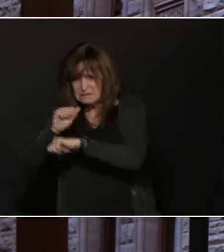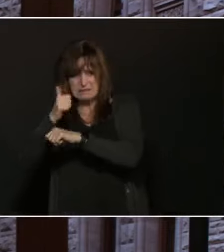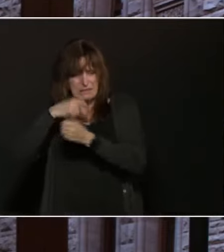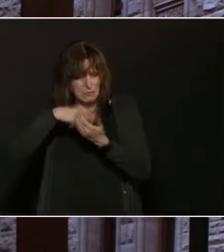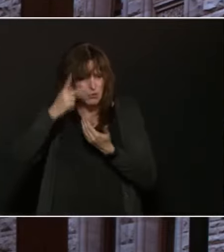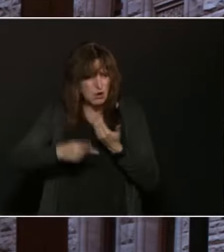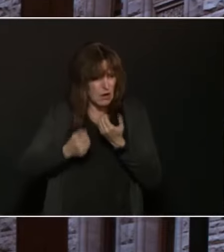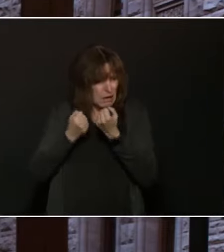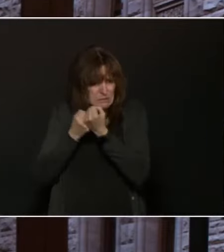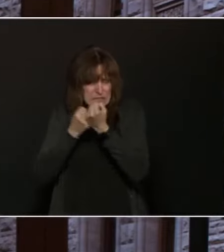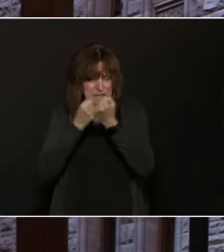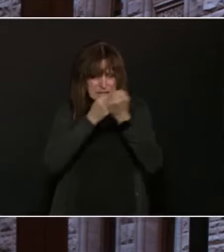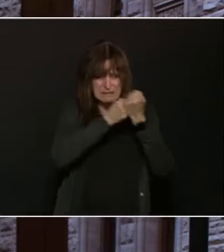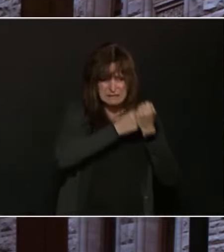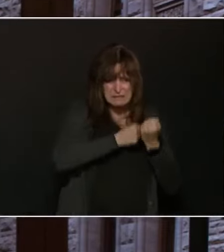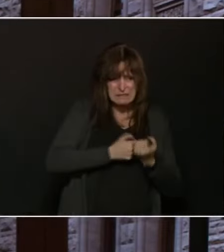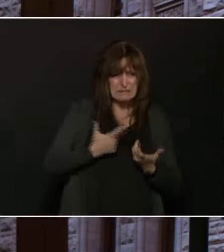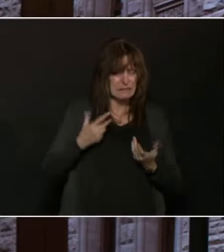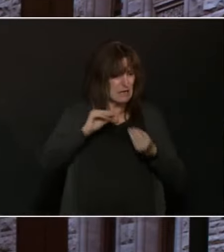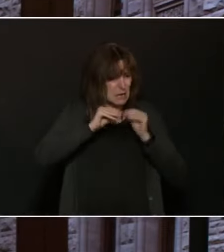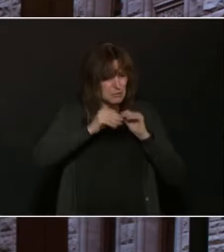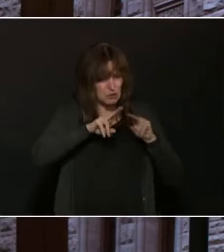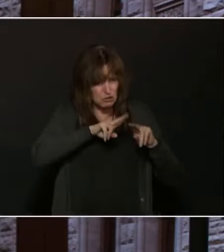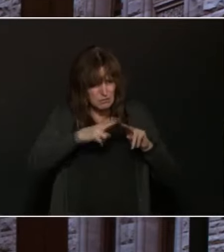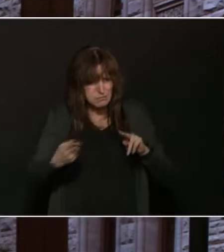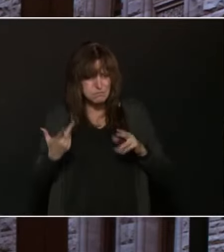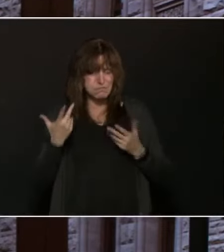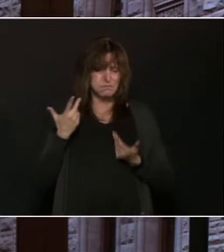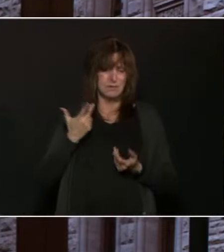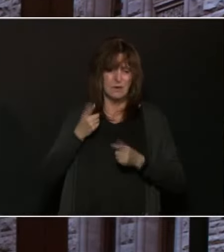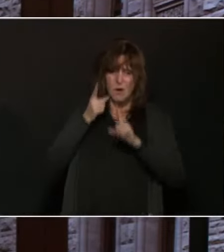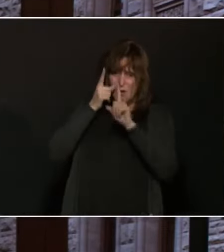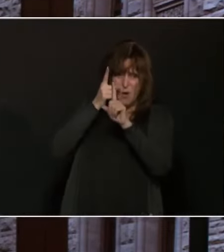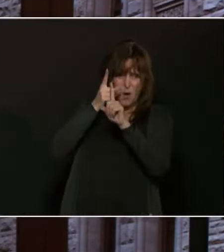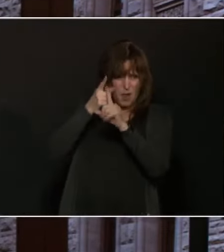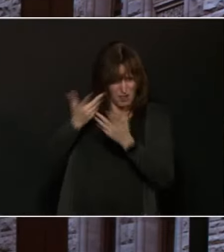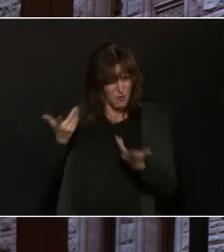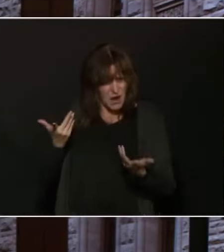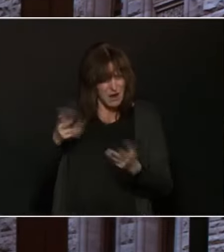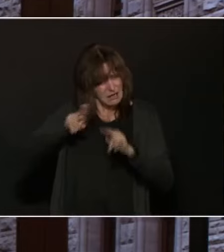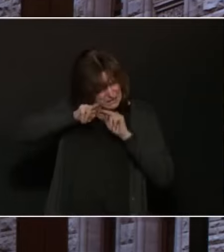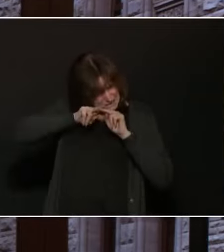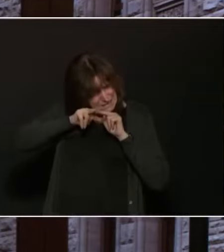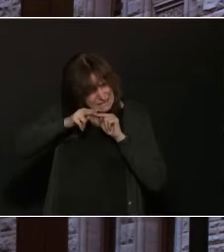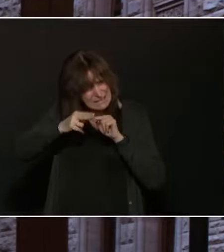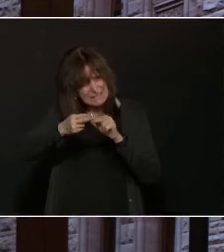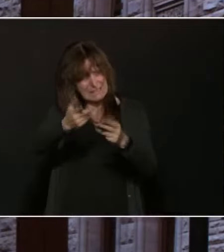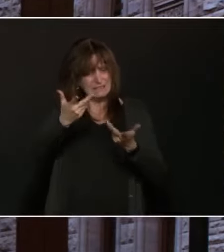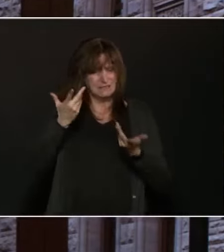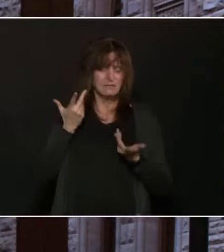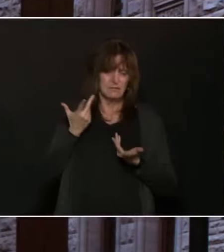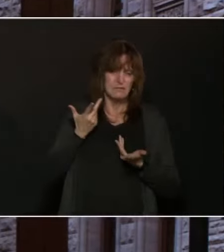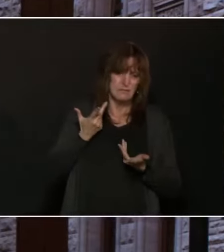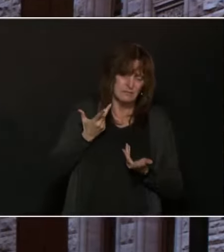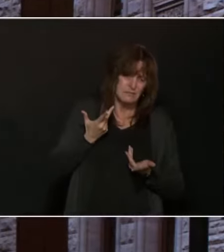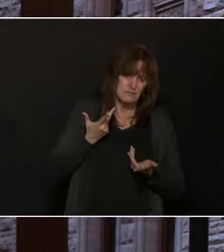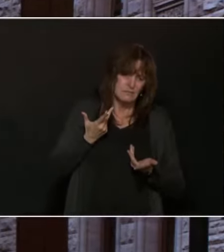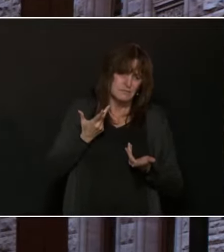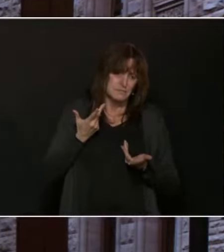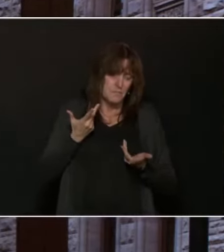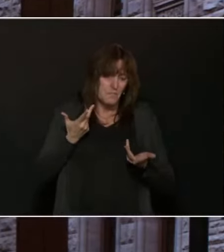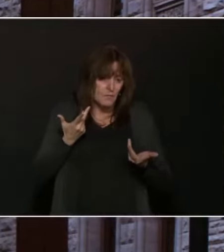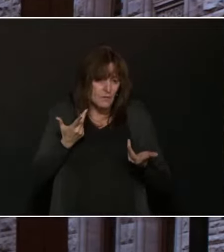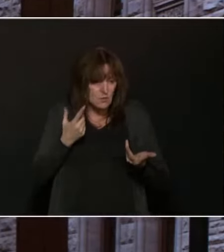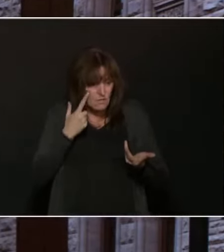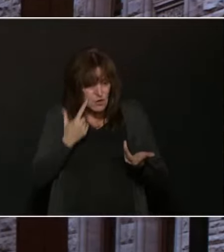down. And it was our endeavor all along as we get down to a certain rate when, of course, the emergency order is in place. And